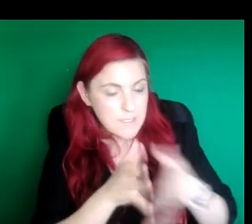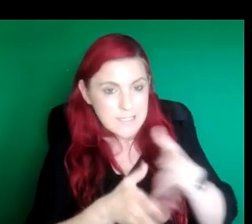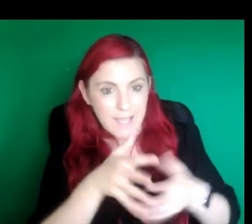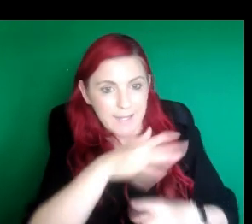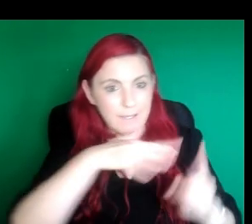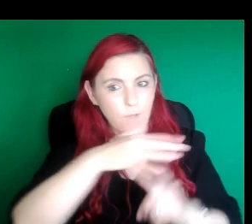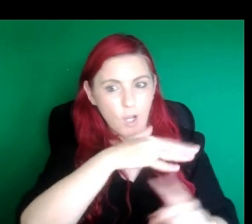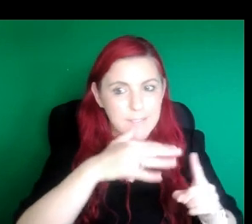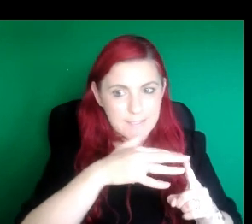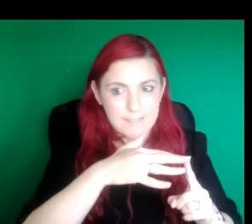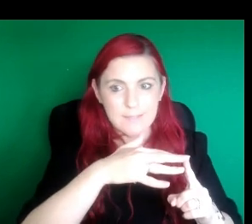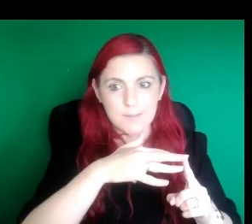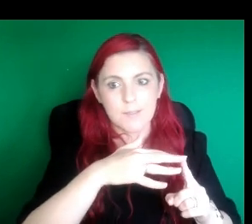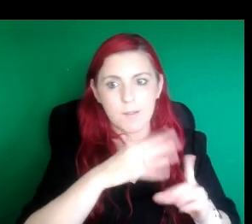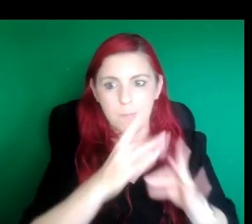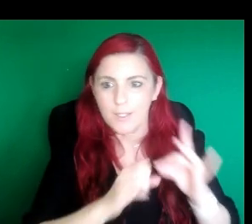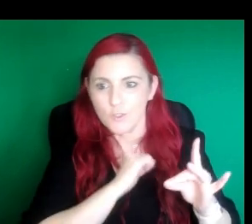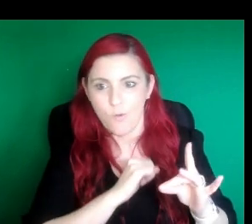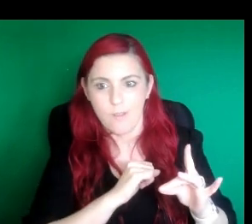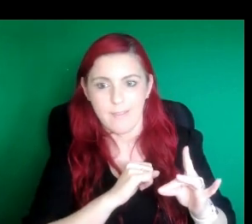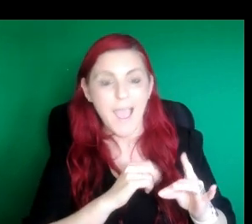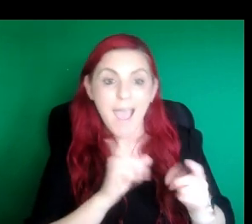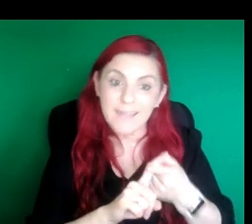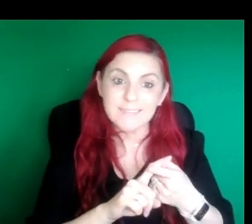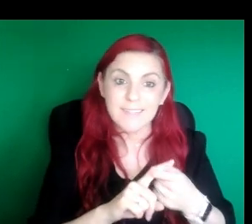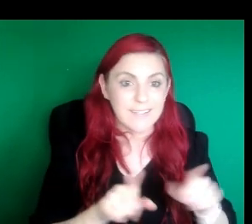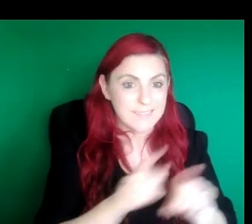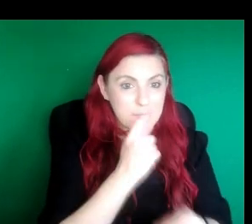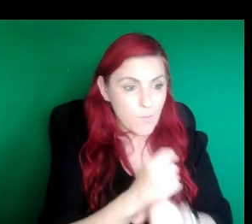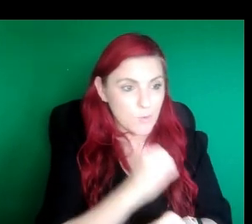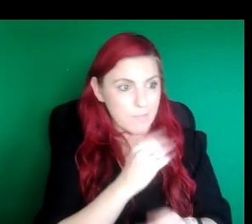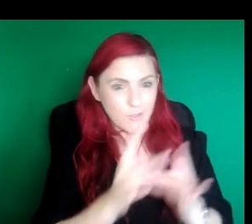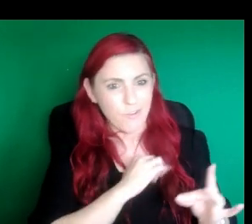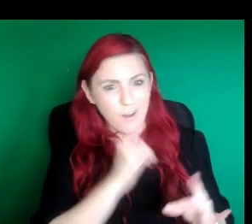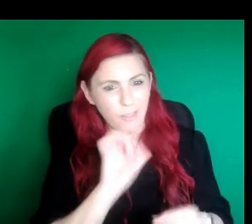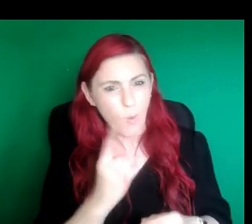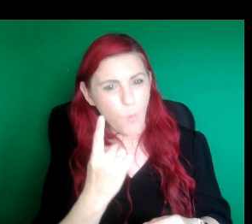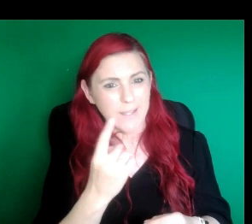environment, and then they have to go to daycare where they're the only deaf child. What do you do then?